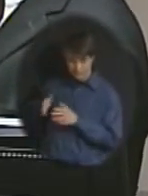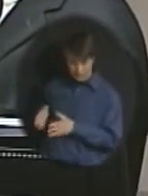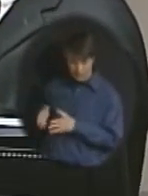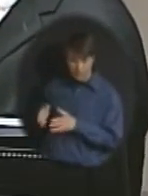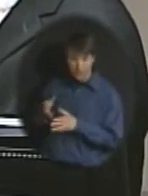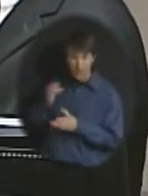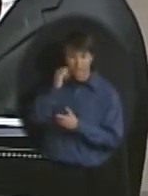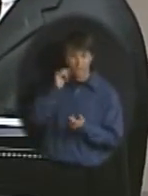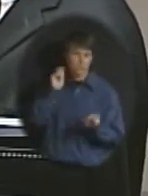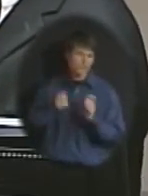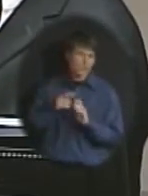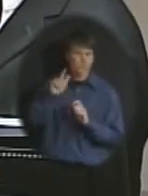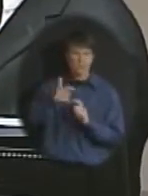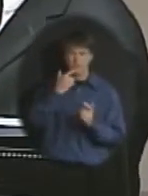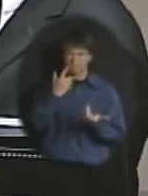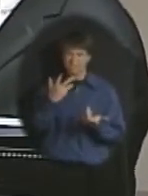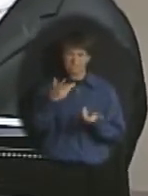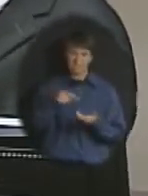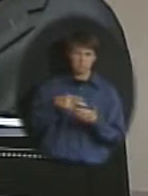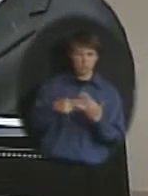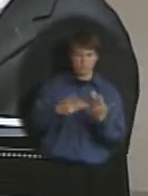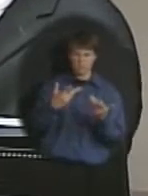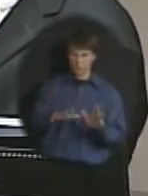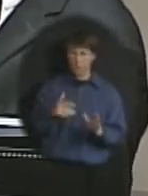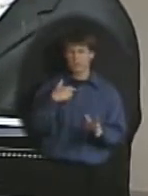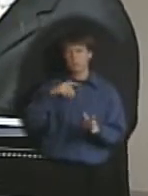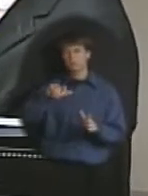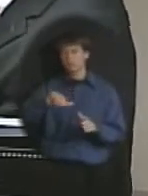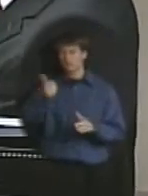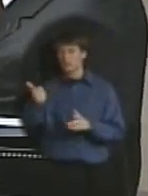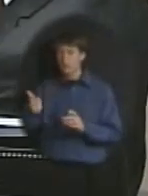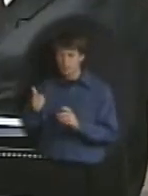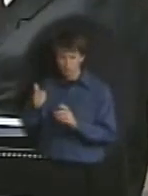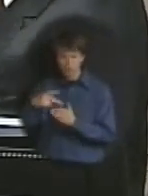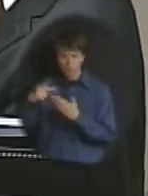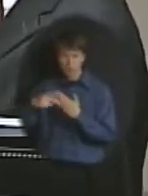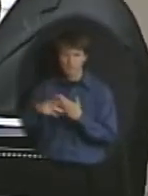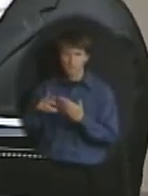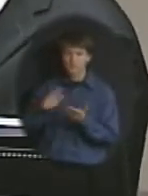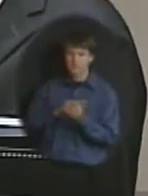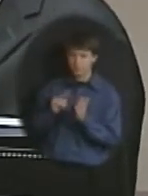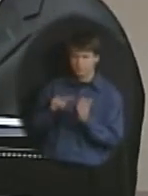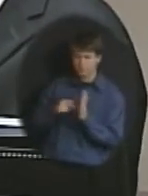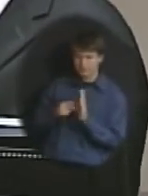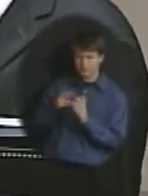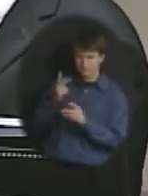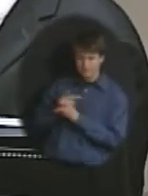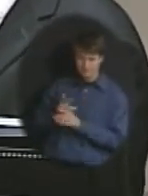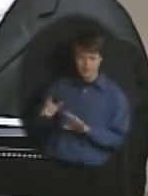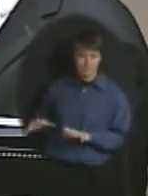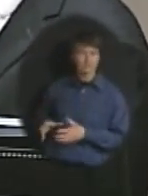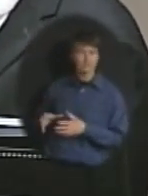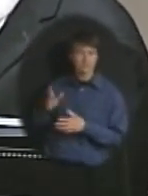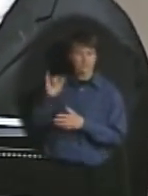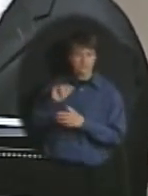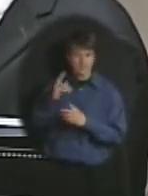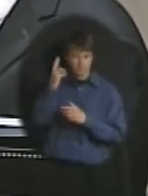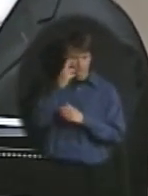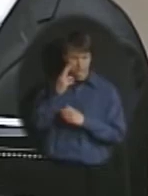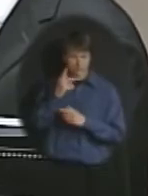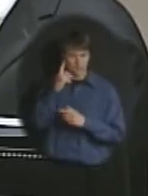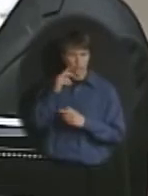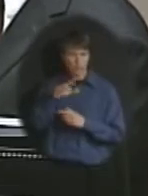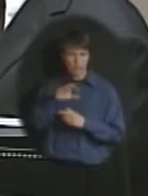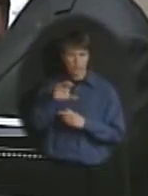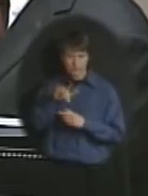we change and say, we don't want this program anymore, we want to go to this other one. It's on our books then, handling for the same reason, run out claims at the end